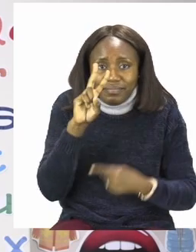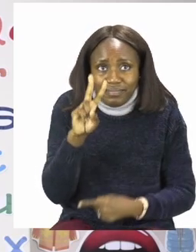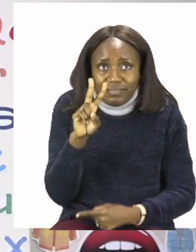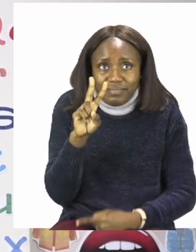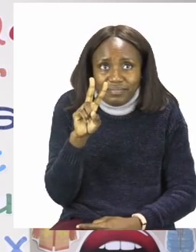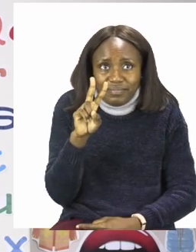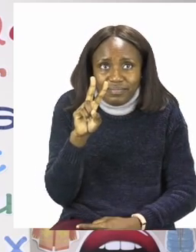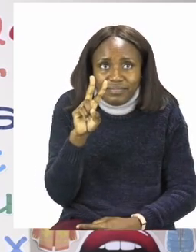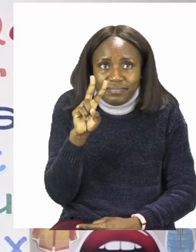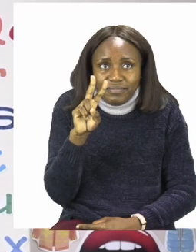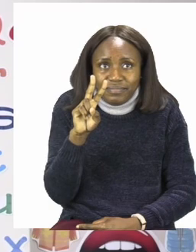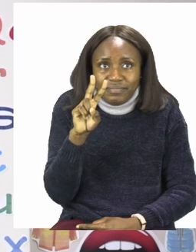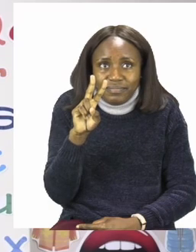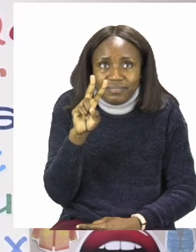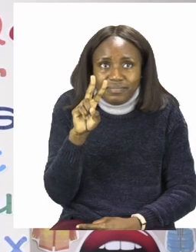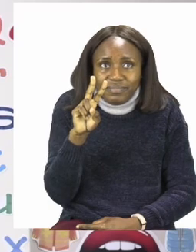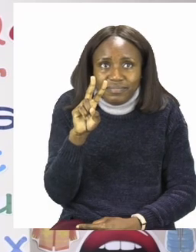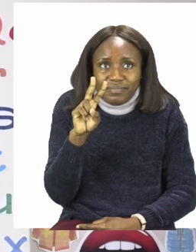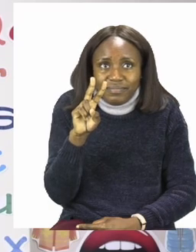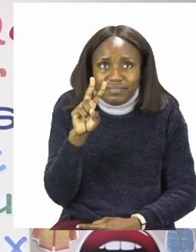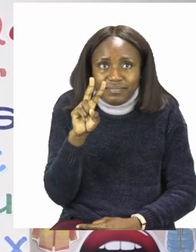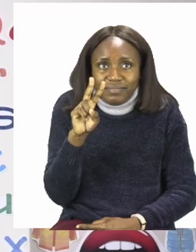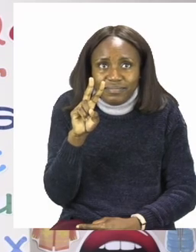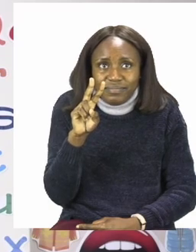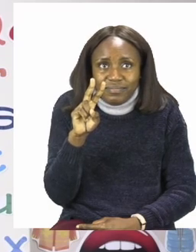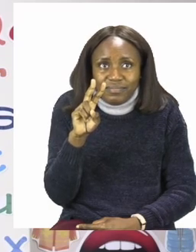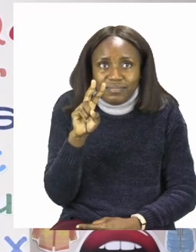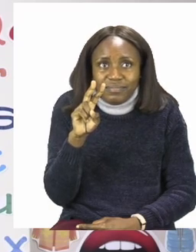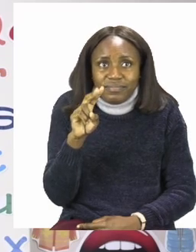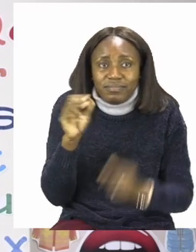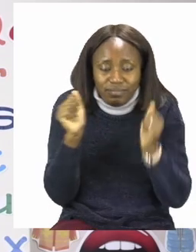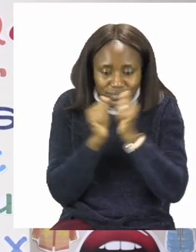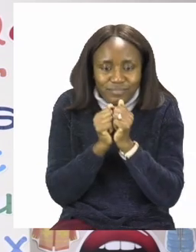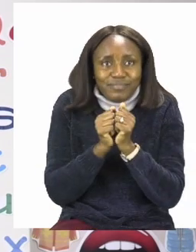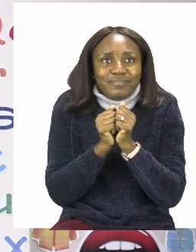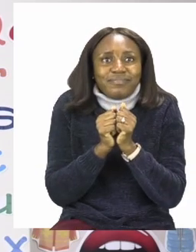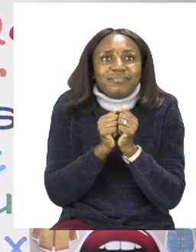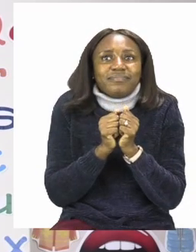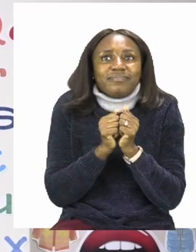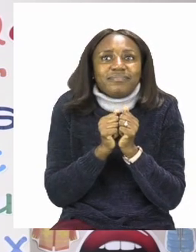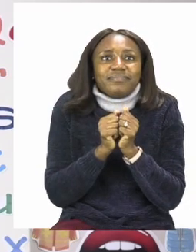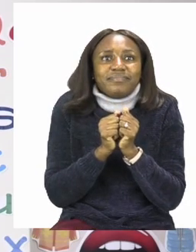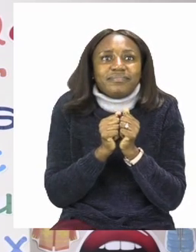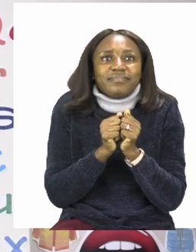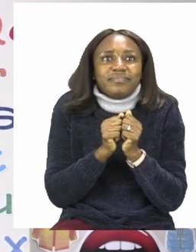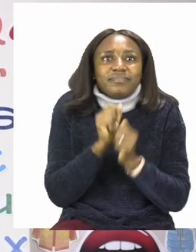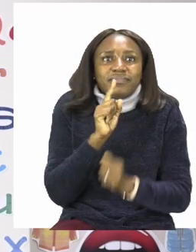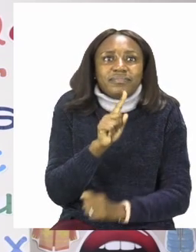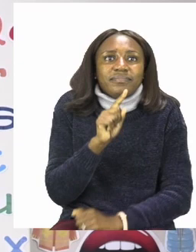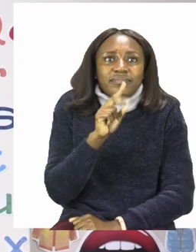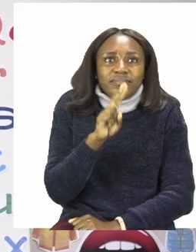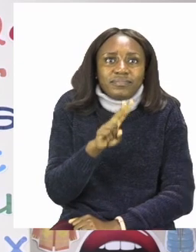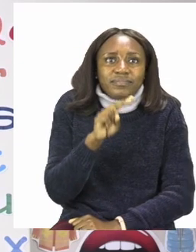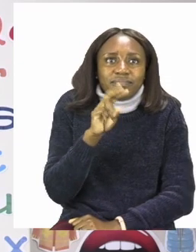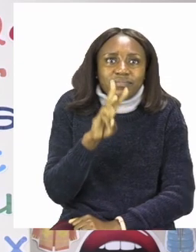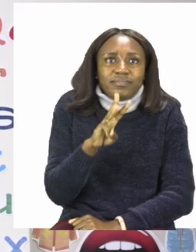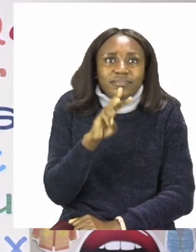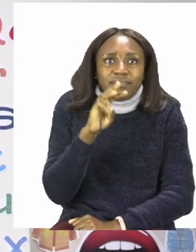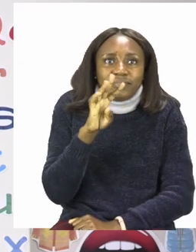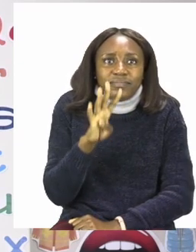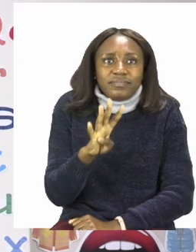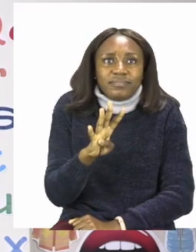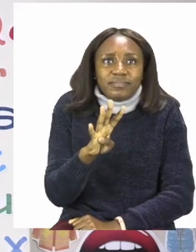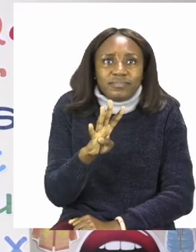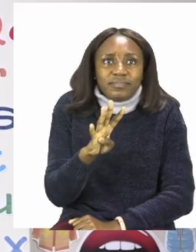2, 1, 2. And then I add them all together, 1, 2,